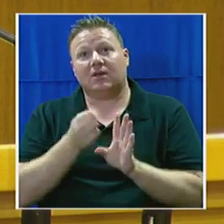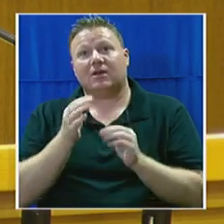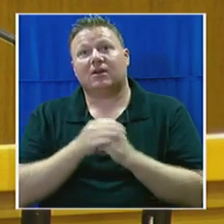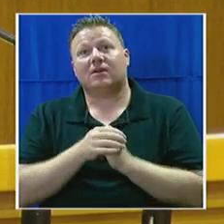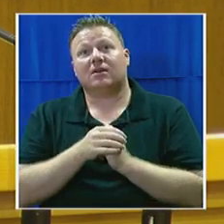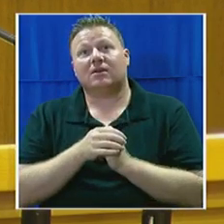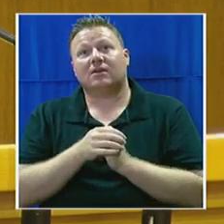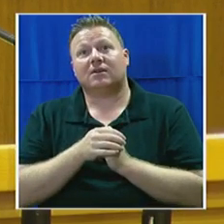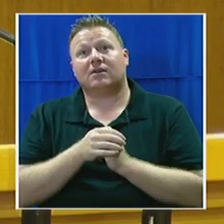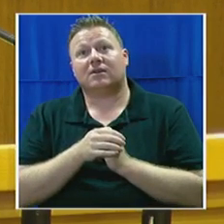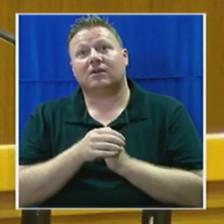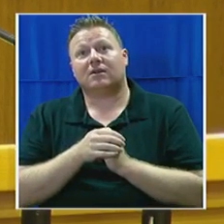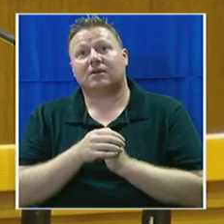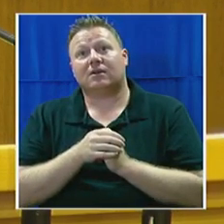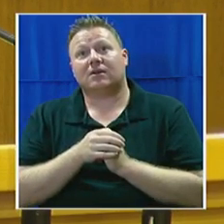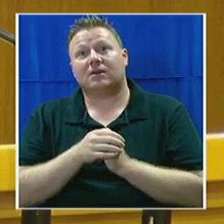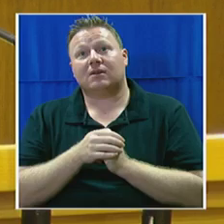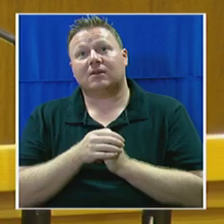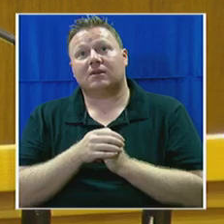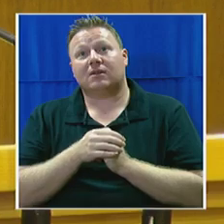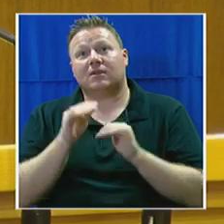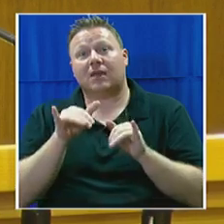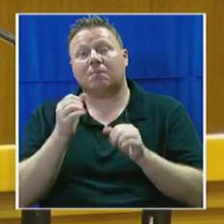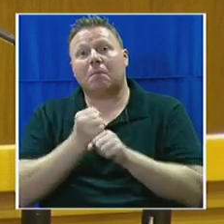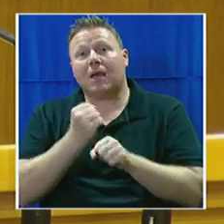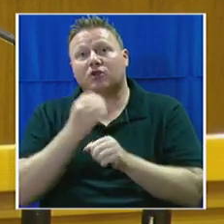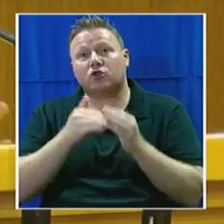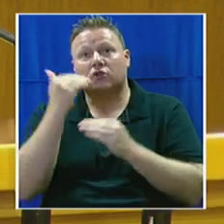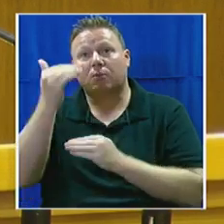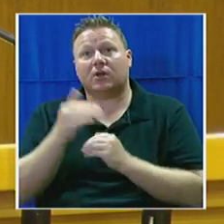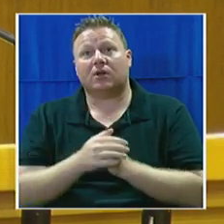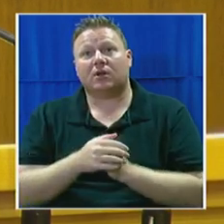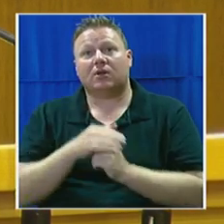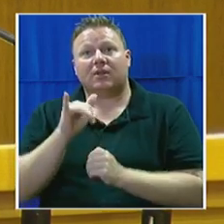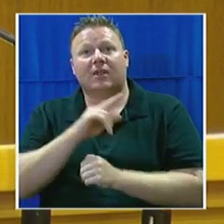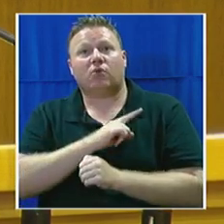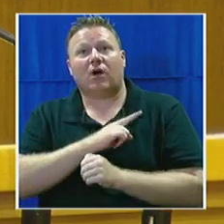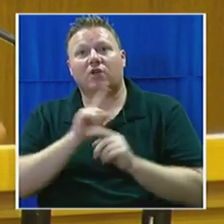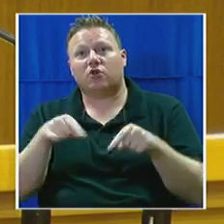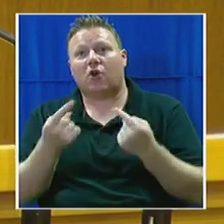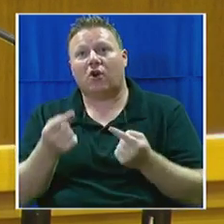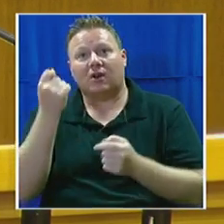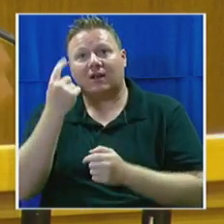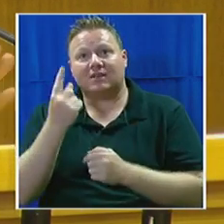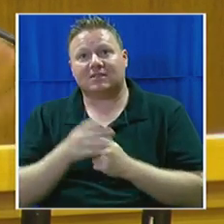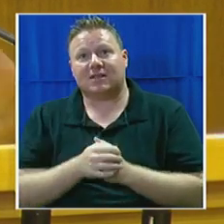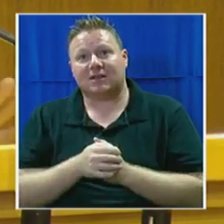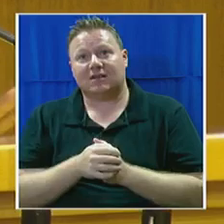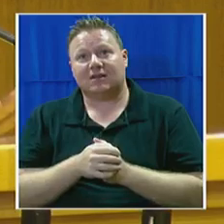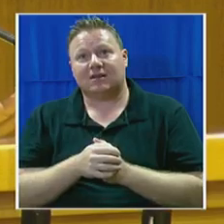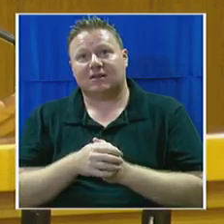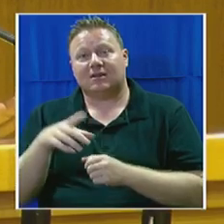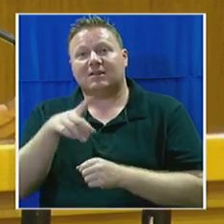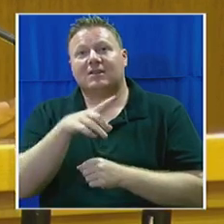is imprisoning you of supremacy. So that's why you can't understand this district development